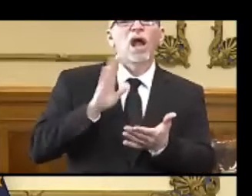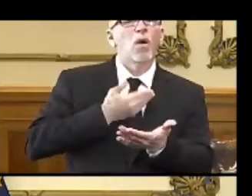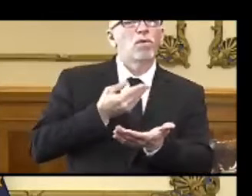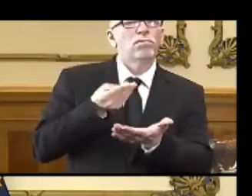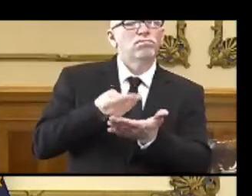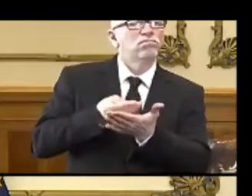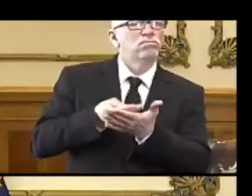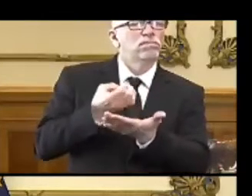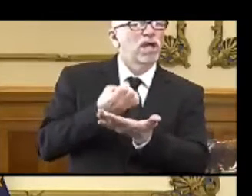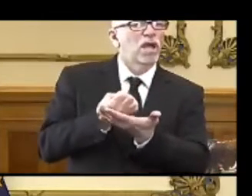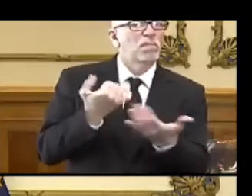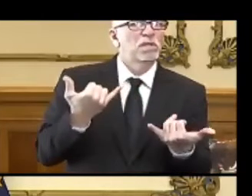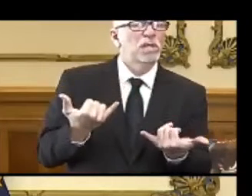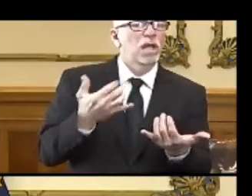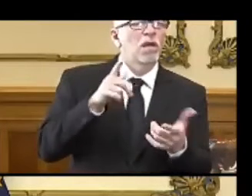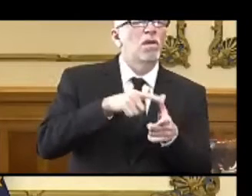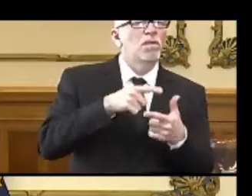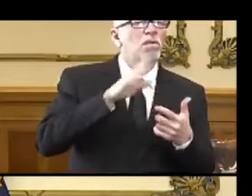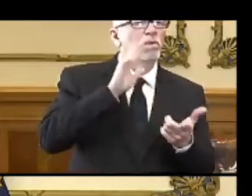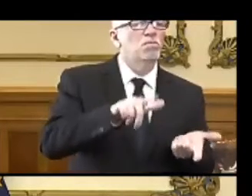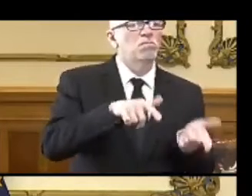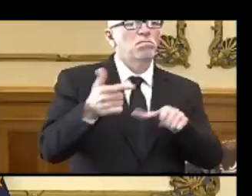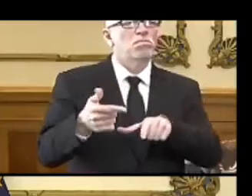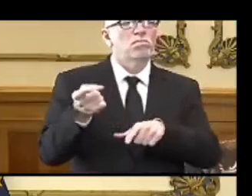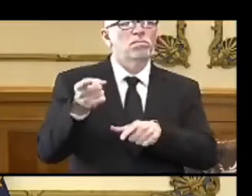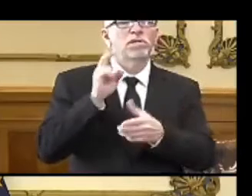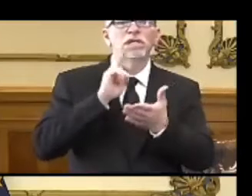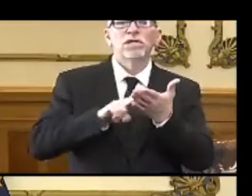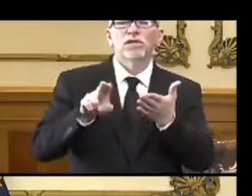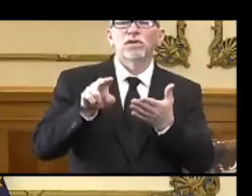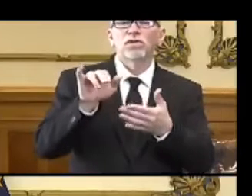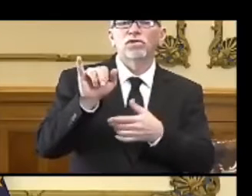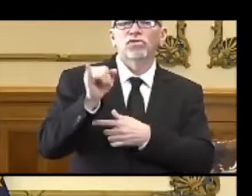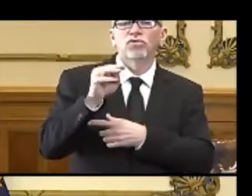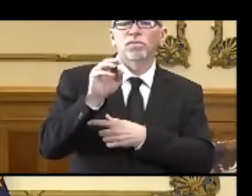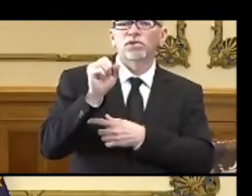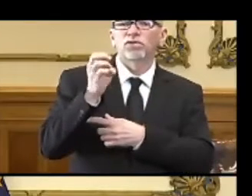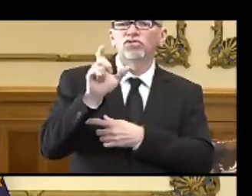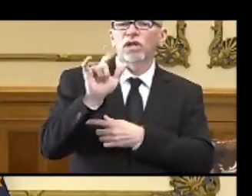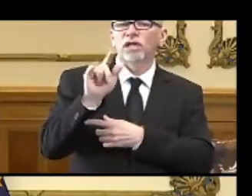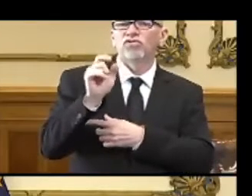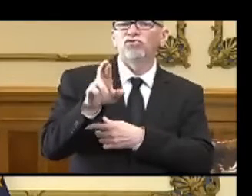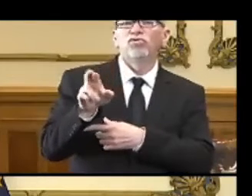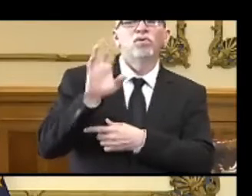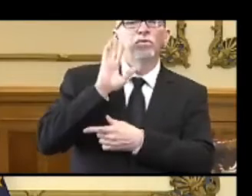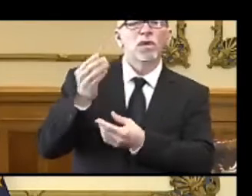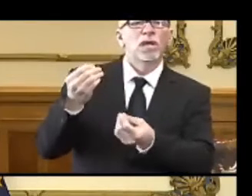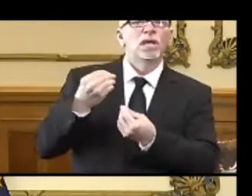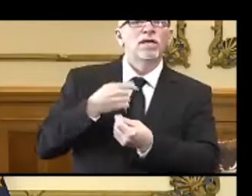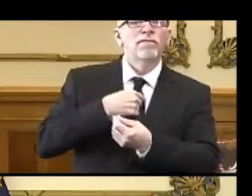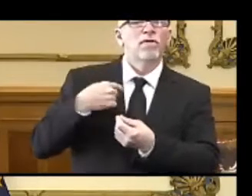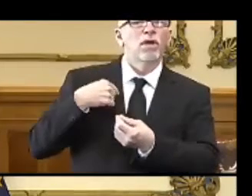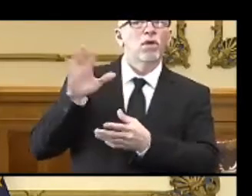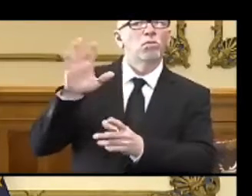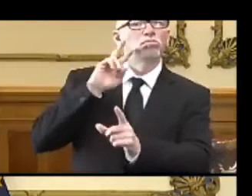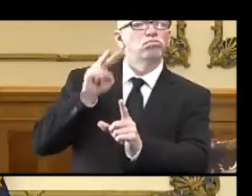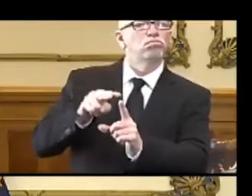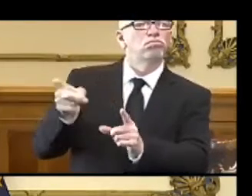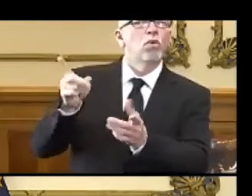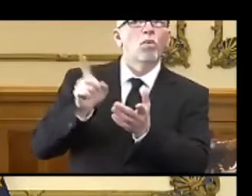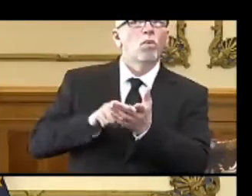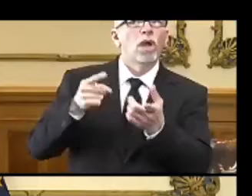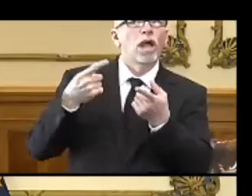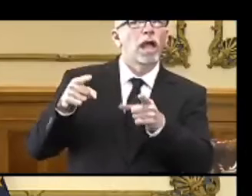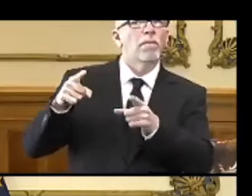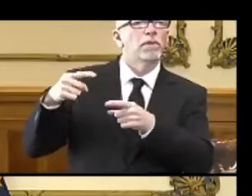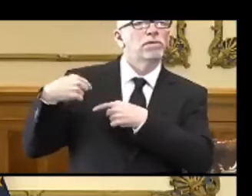speaking, and then maybe turn it over to Secretary Schellinger to give us a perspective on what's all been happening